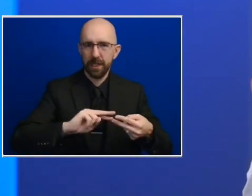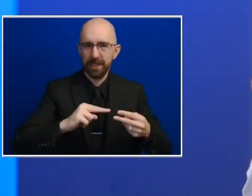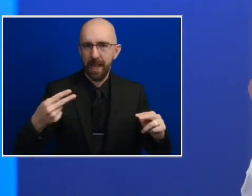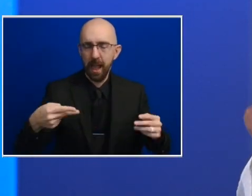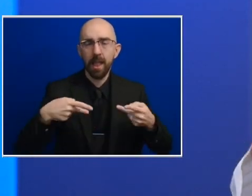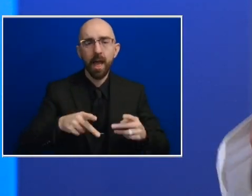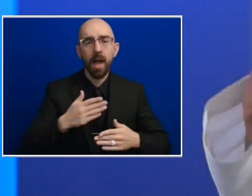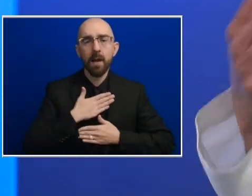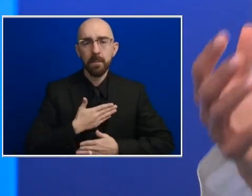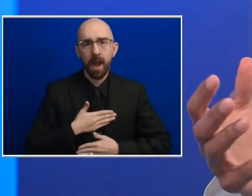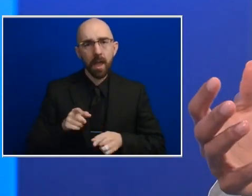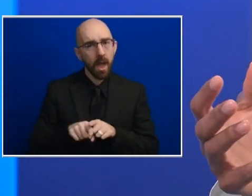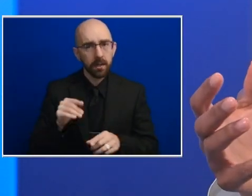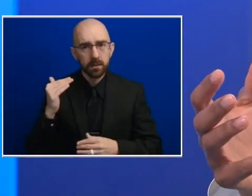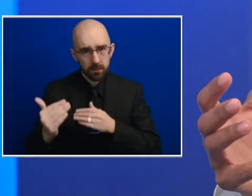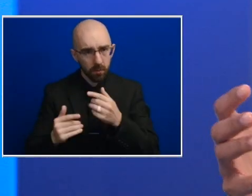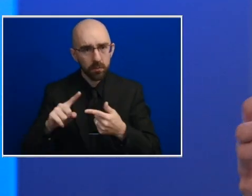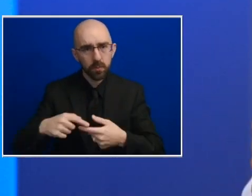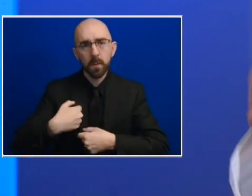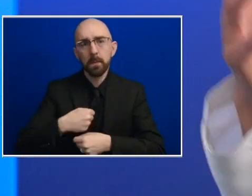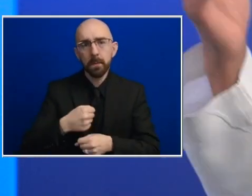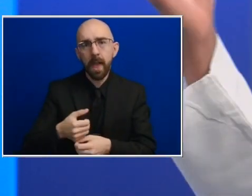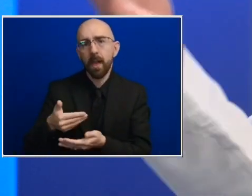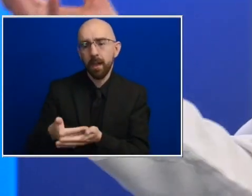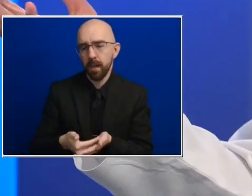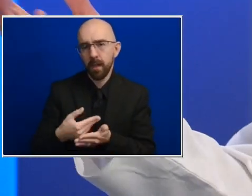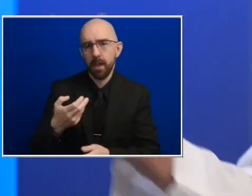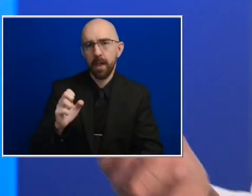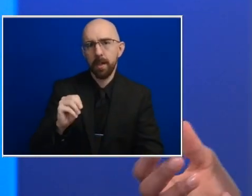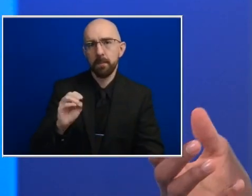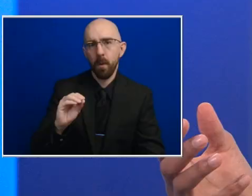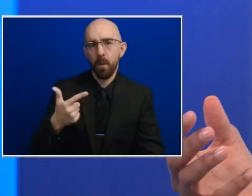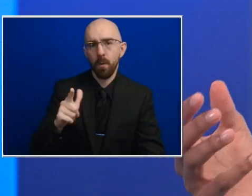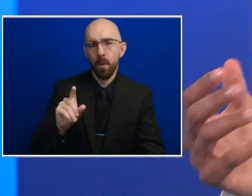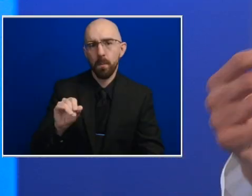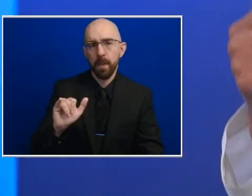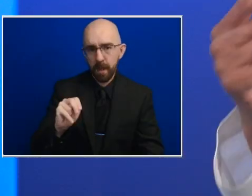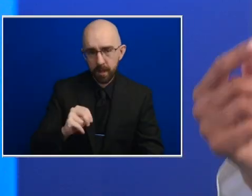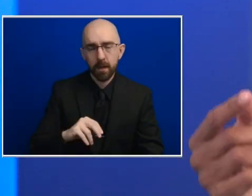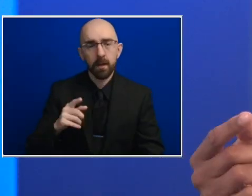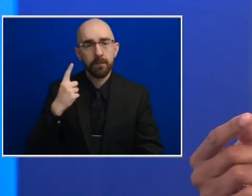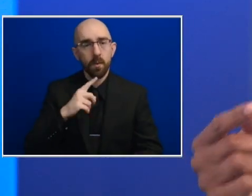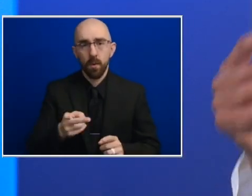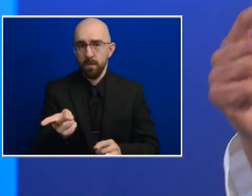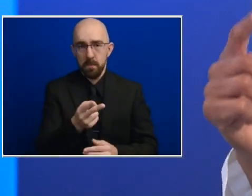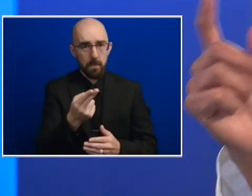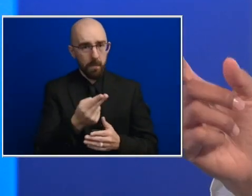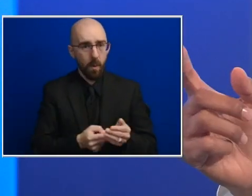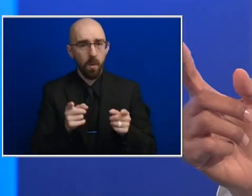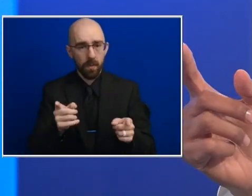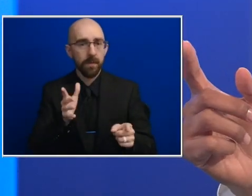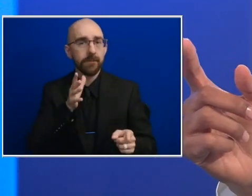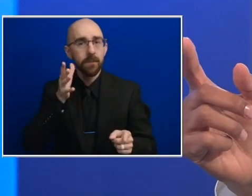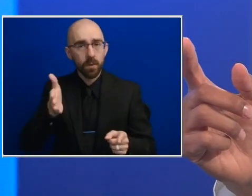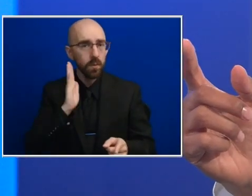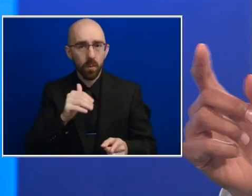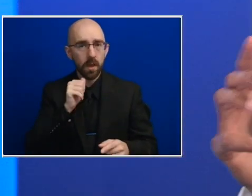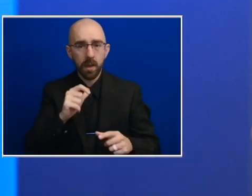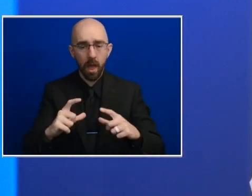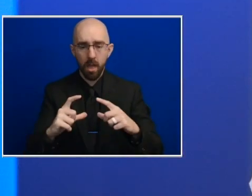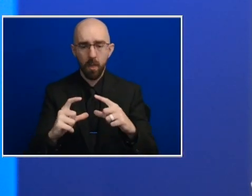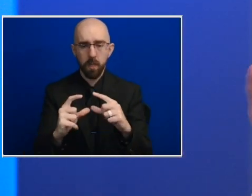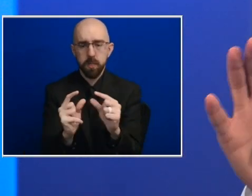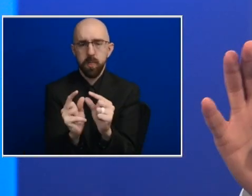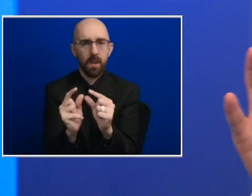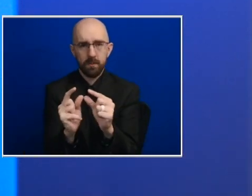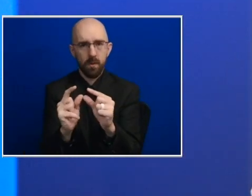adult to make fetal hemoglobin. And both for Linda and for Ian, your future hemoglobin will not sickle. And you'll